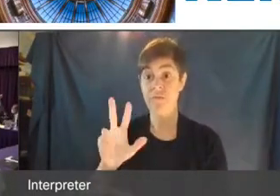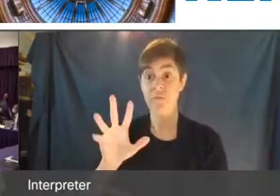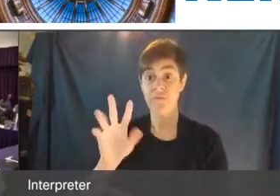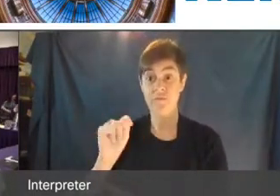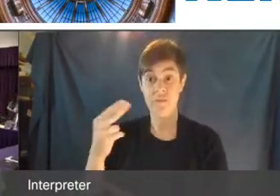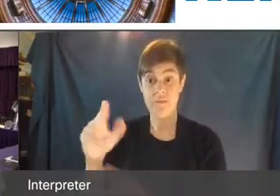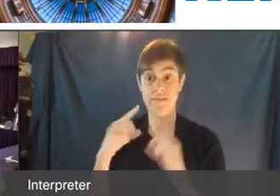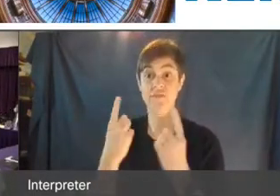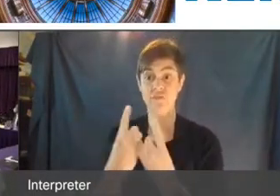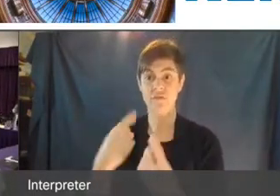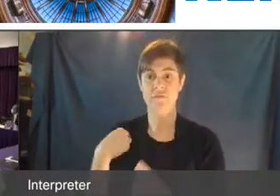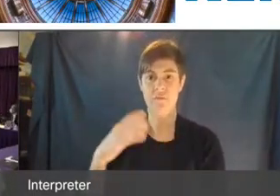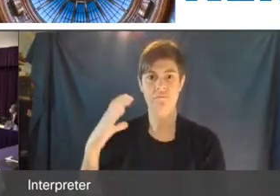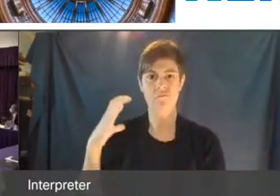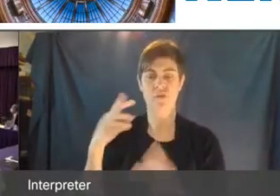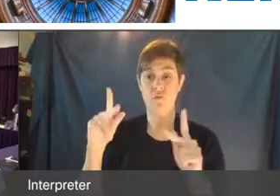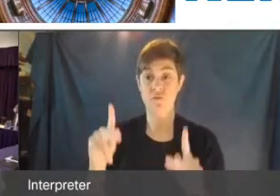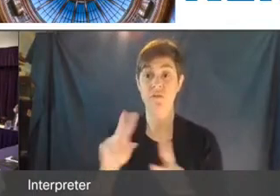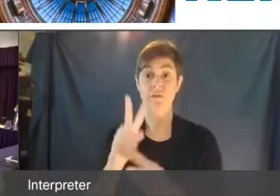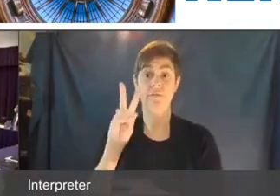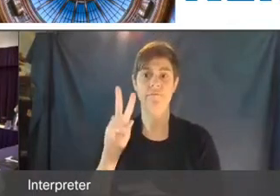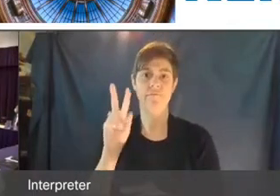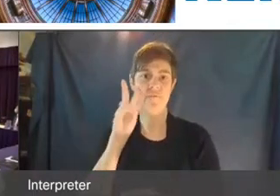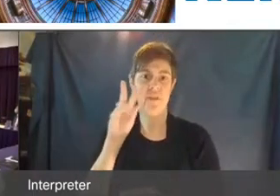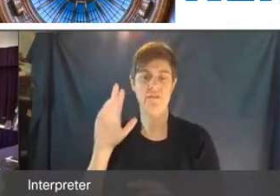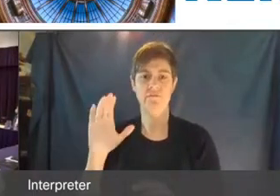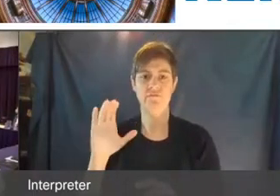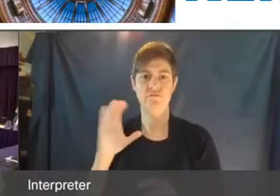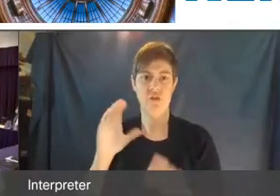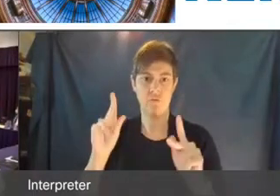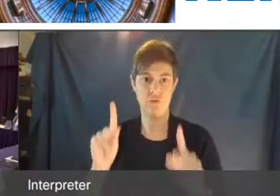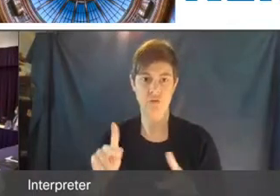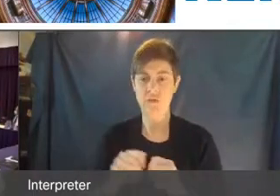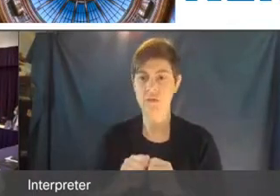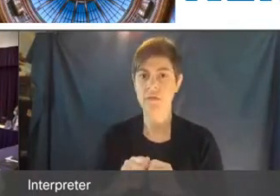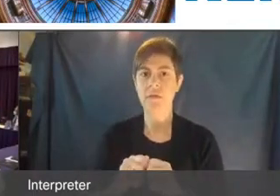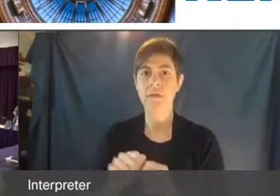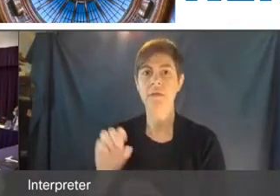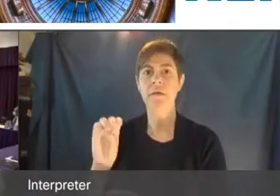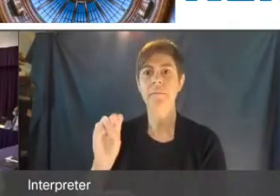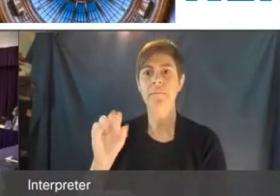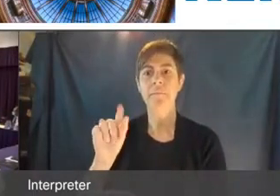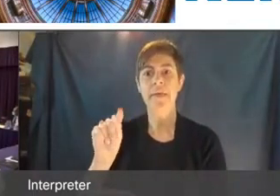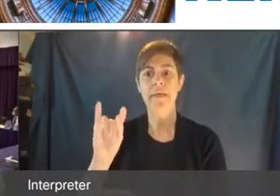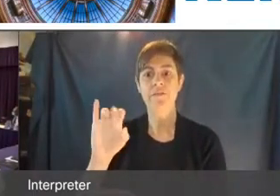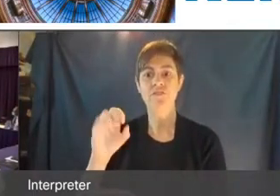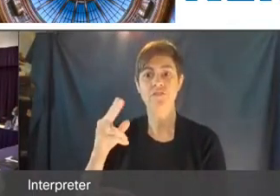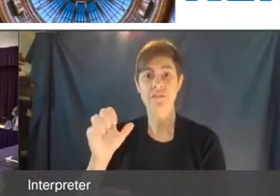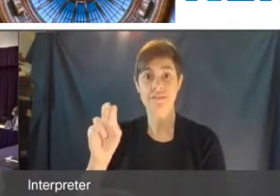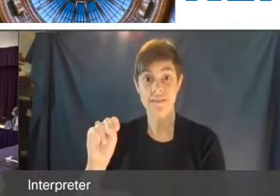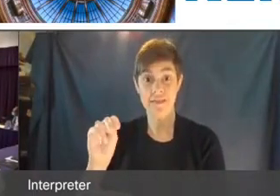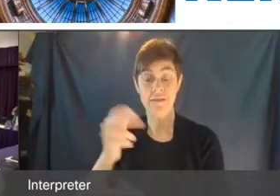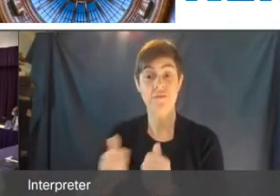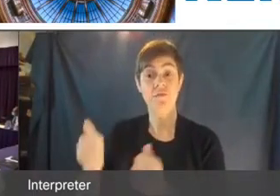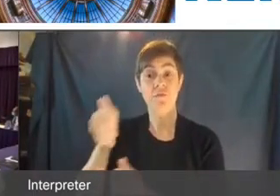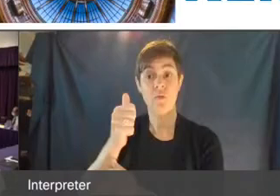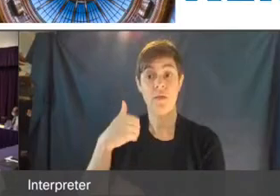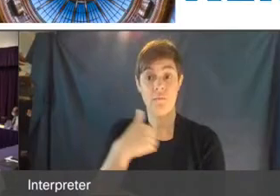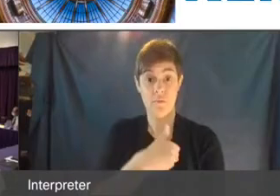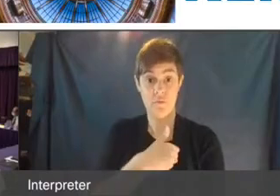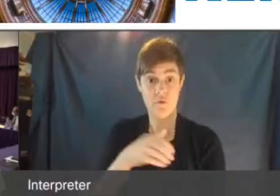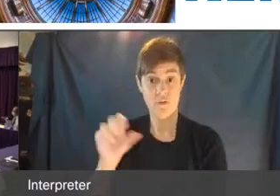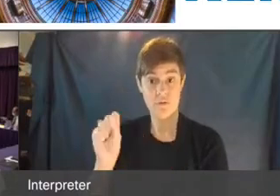District. I'm chairman. My vice chairman is President of the Senate, Senator Masterson, and the ranking member is Senator